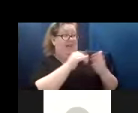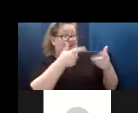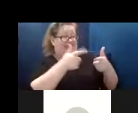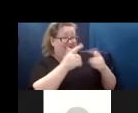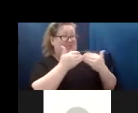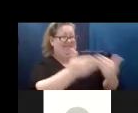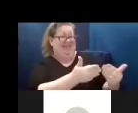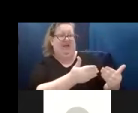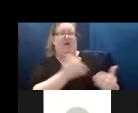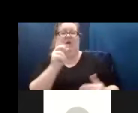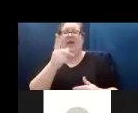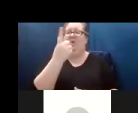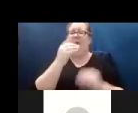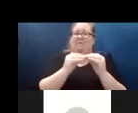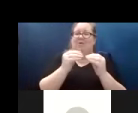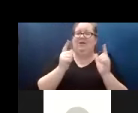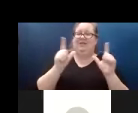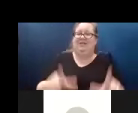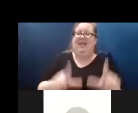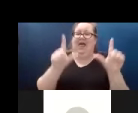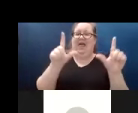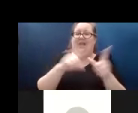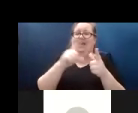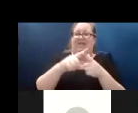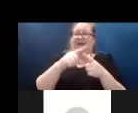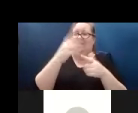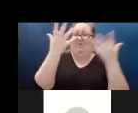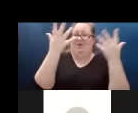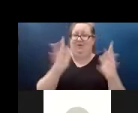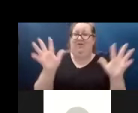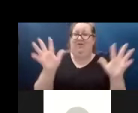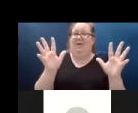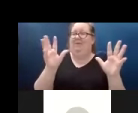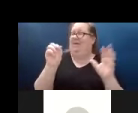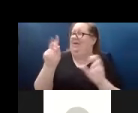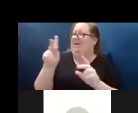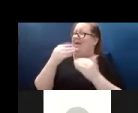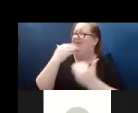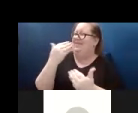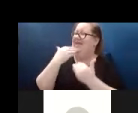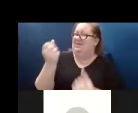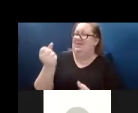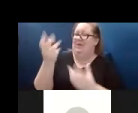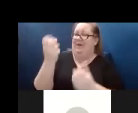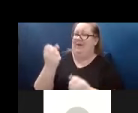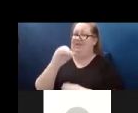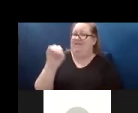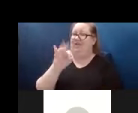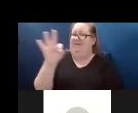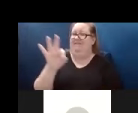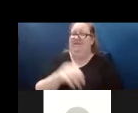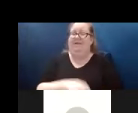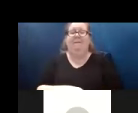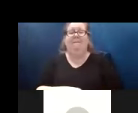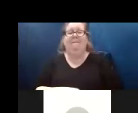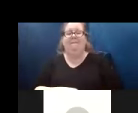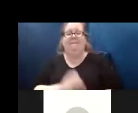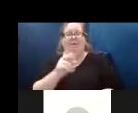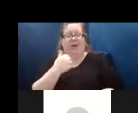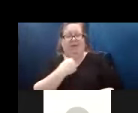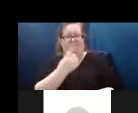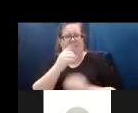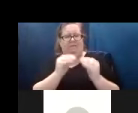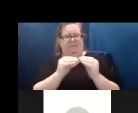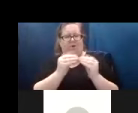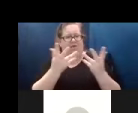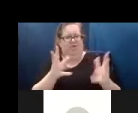Yeah, we have one you. more slide to go, and then we're going to be wrapping up. So, but thank you so much, Jeff. Oh, do we have one more slide?